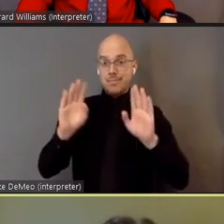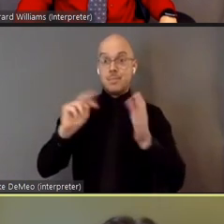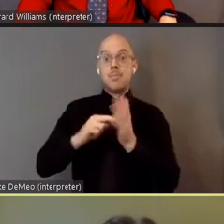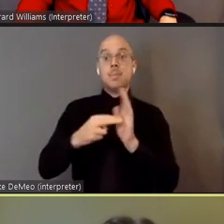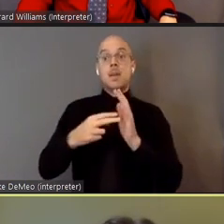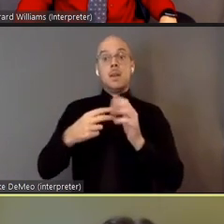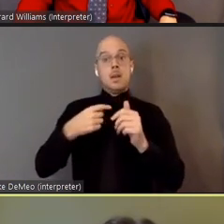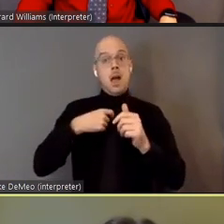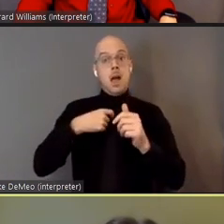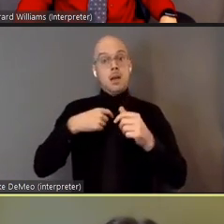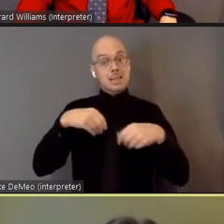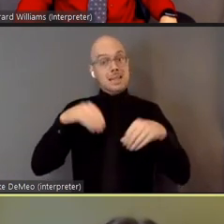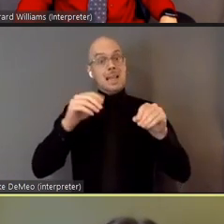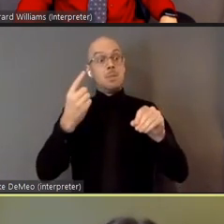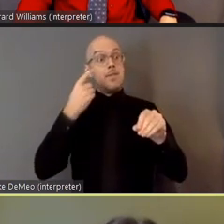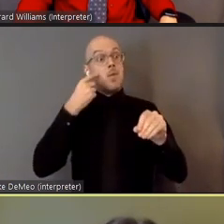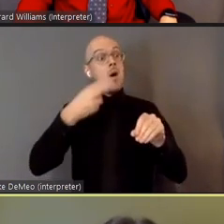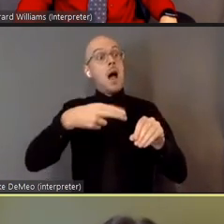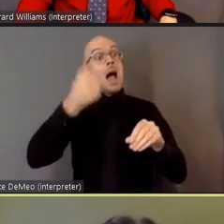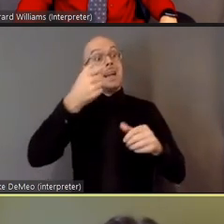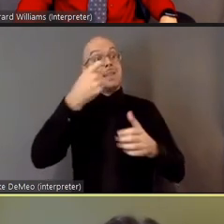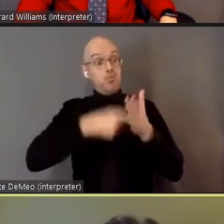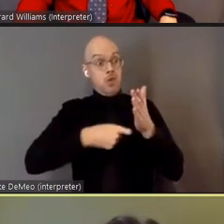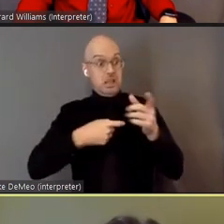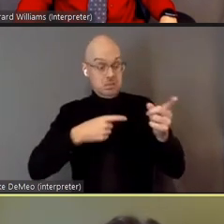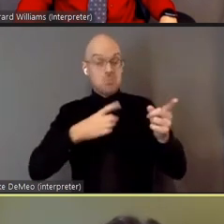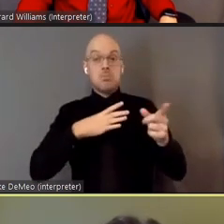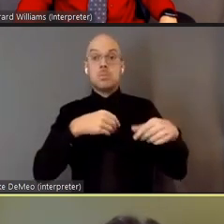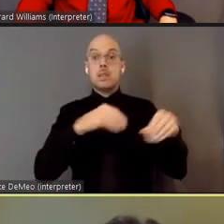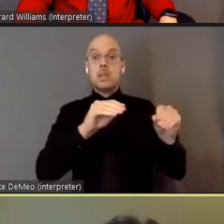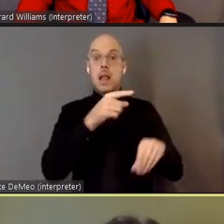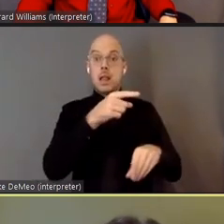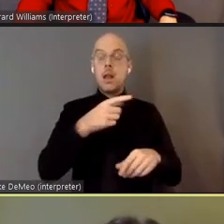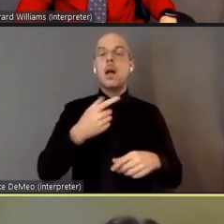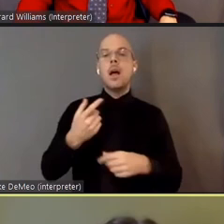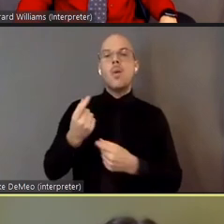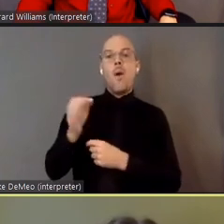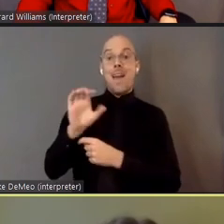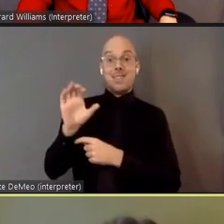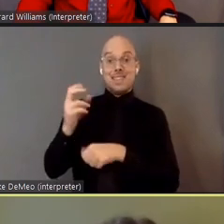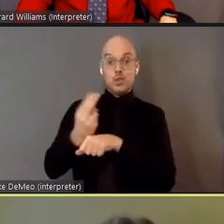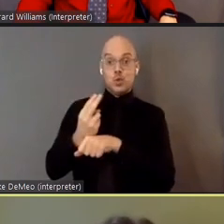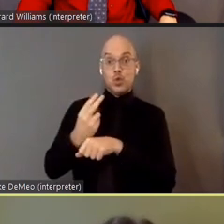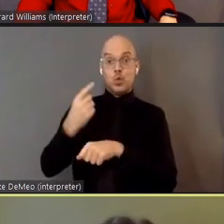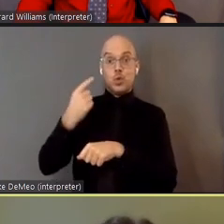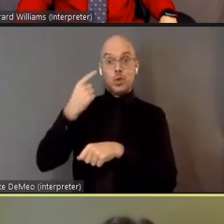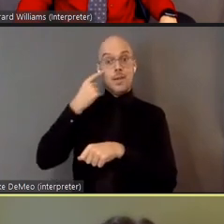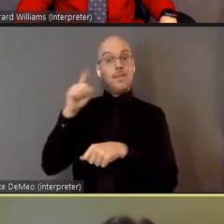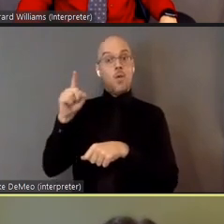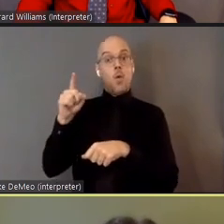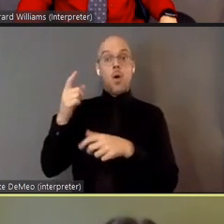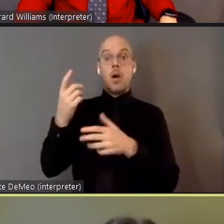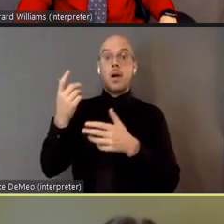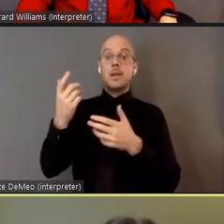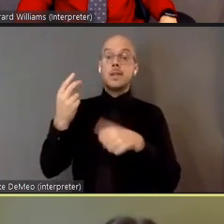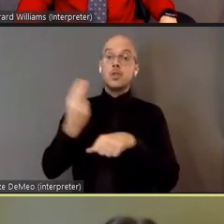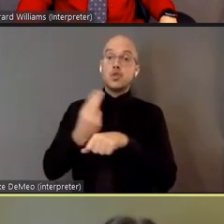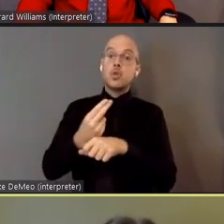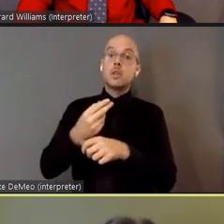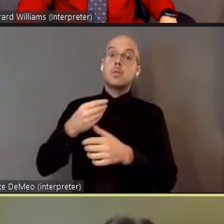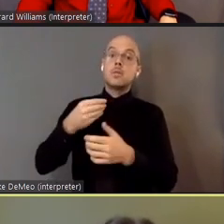for the highest price that you can collect. But what the FCC has been using to disperse funding